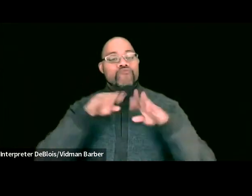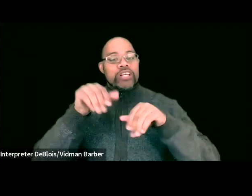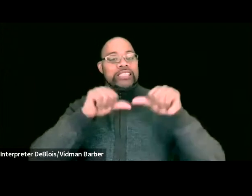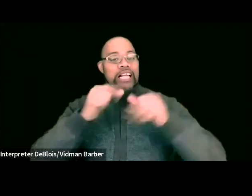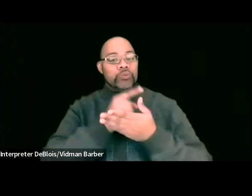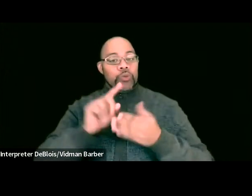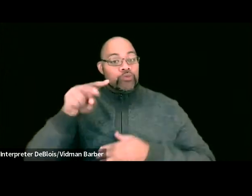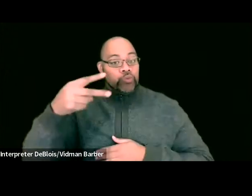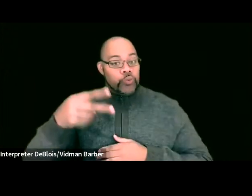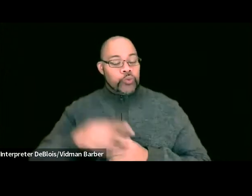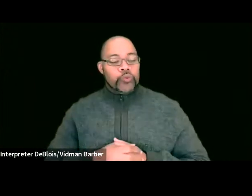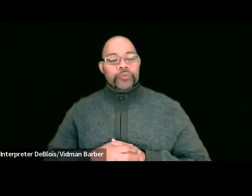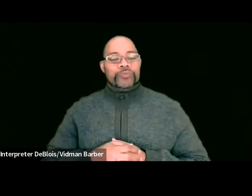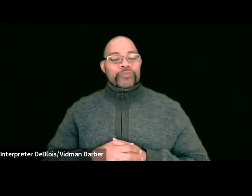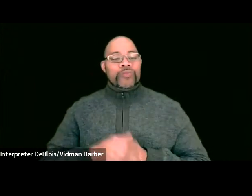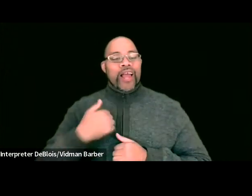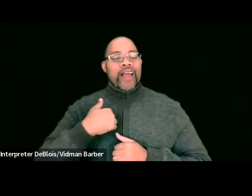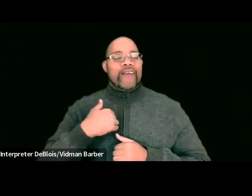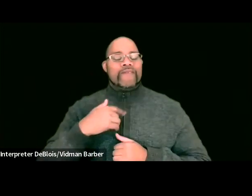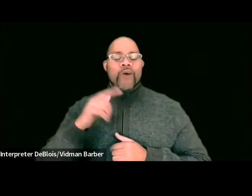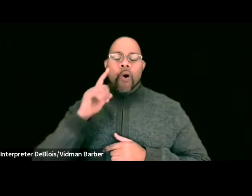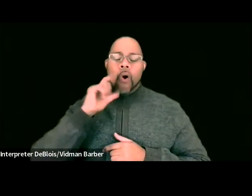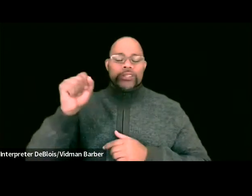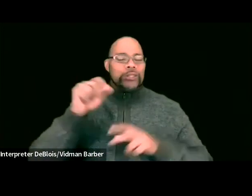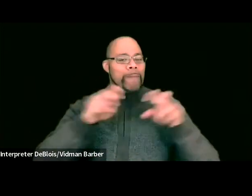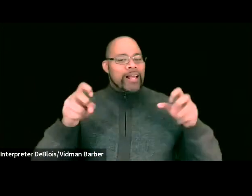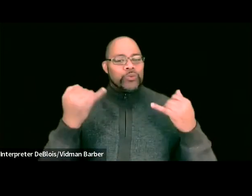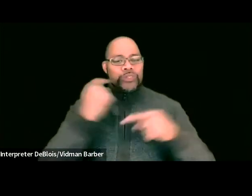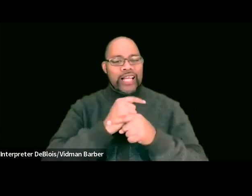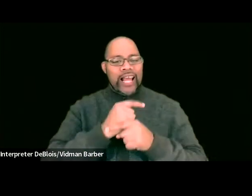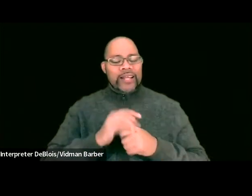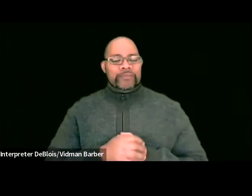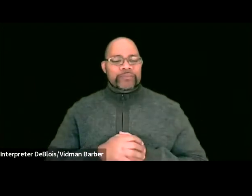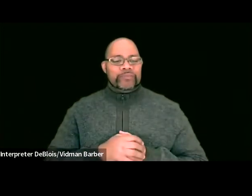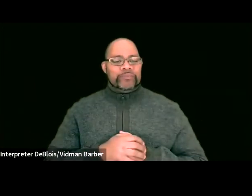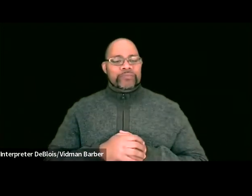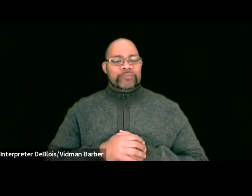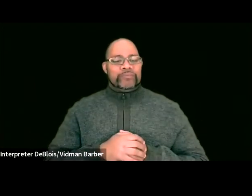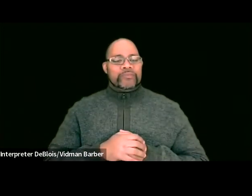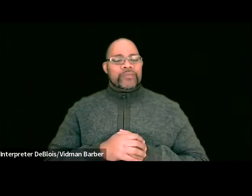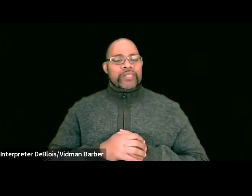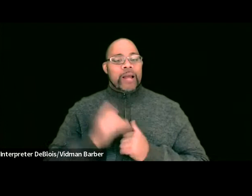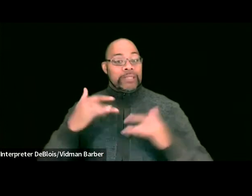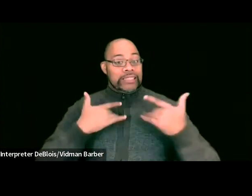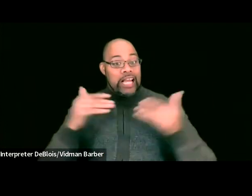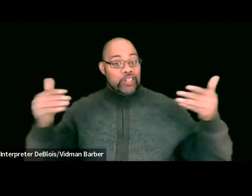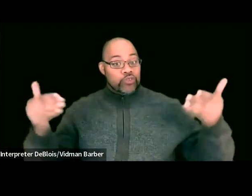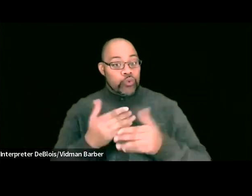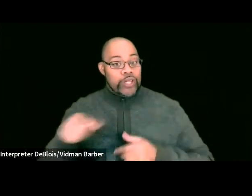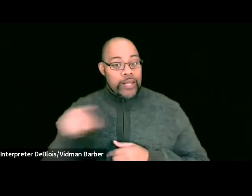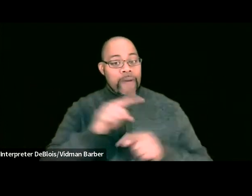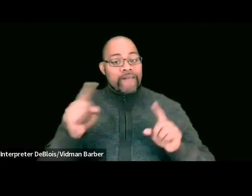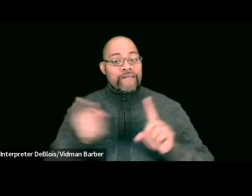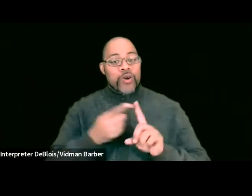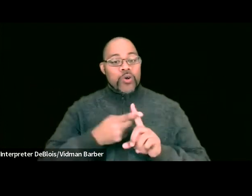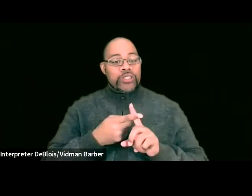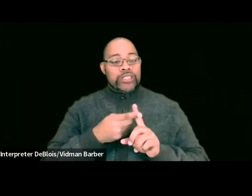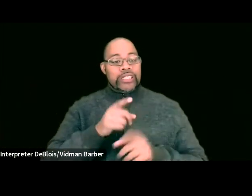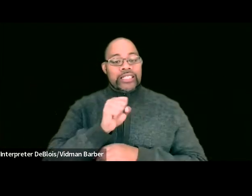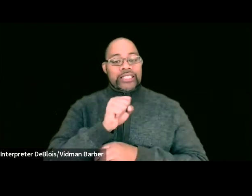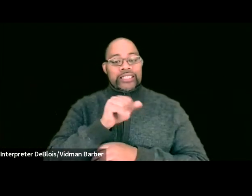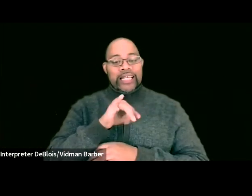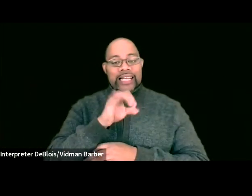2. We have an awesome group of panelists here lined up for us today, and I'm excited to introduce them. First is Sidney